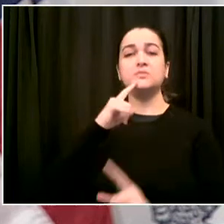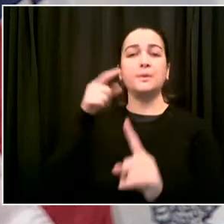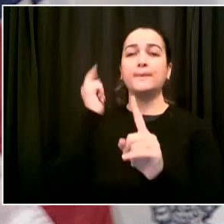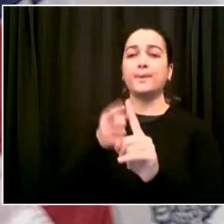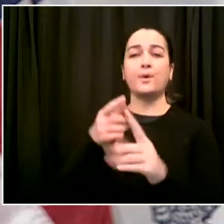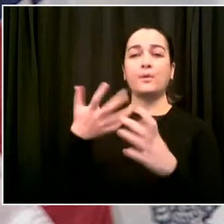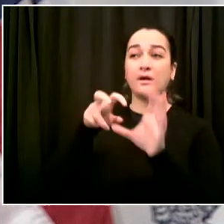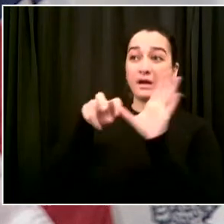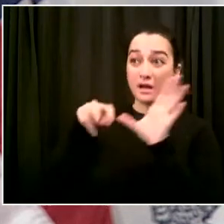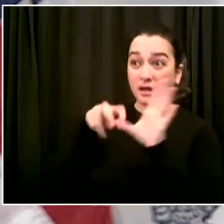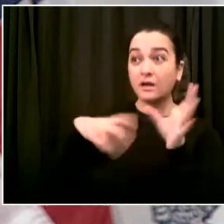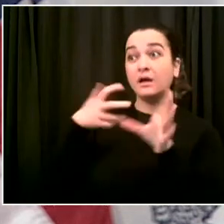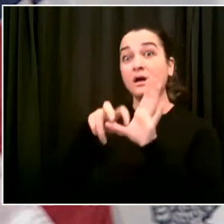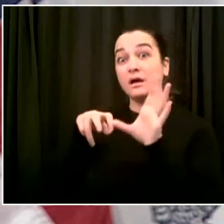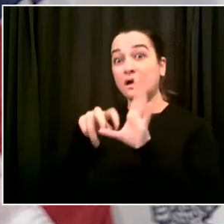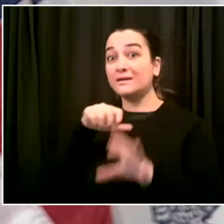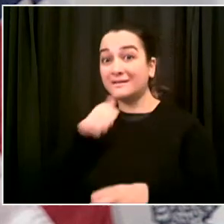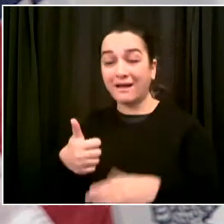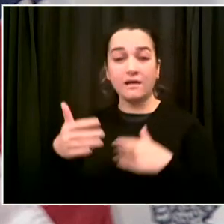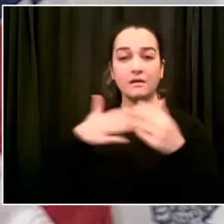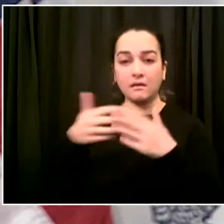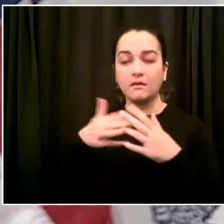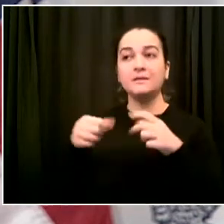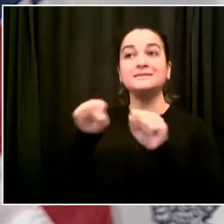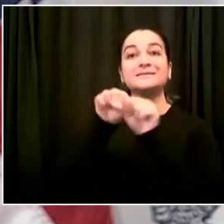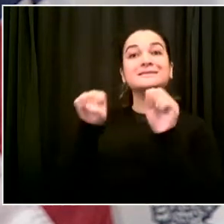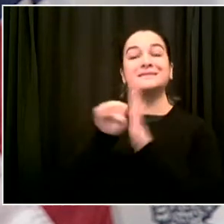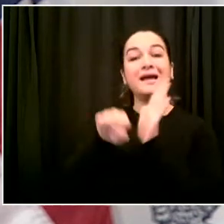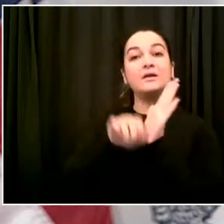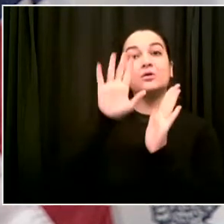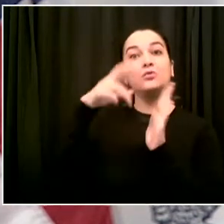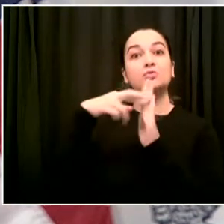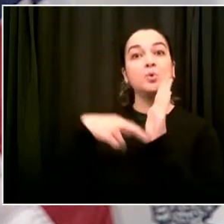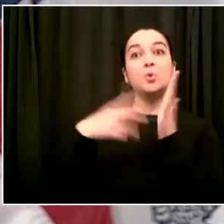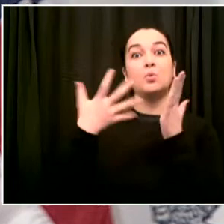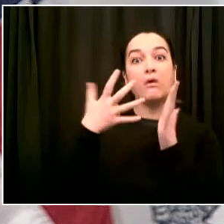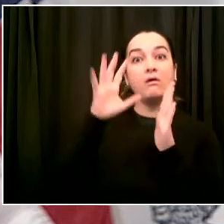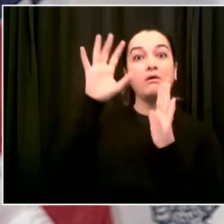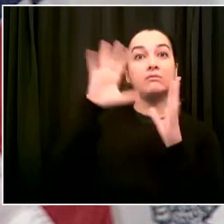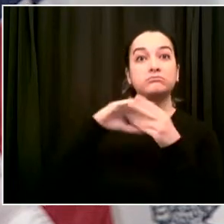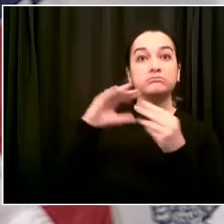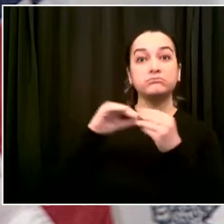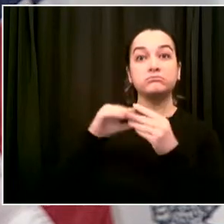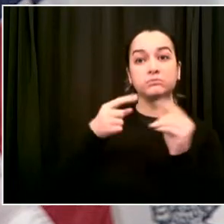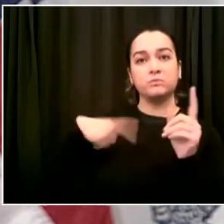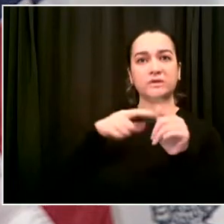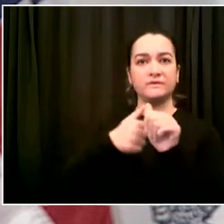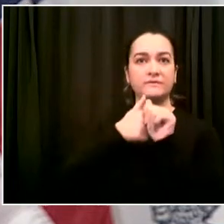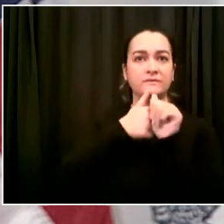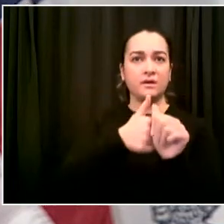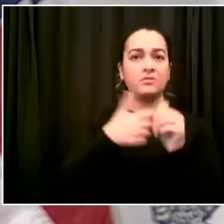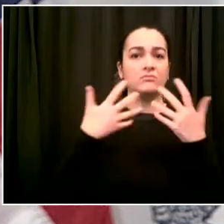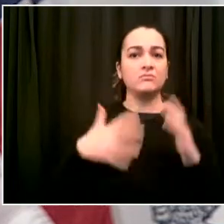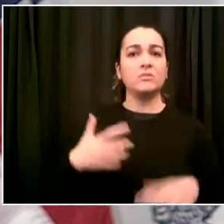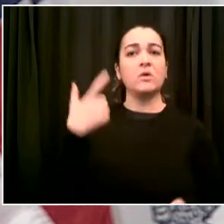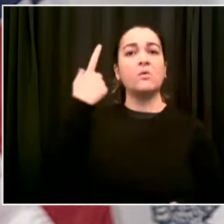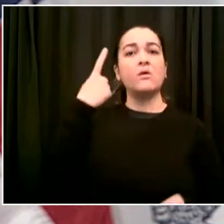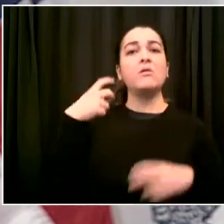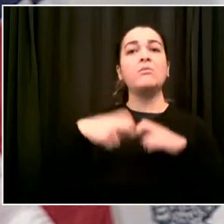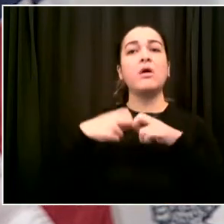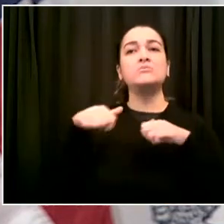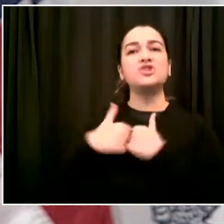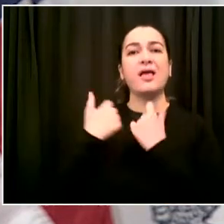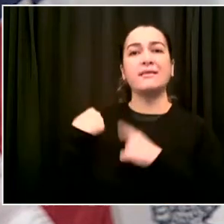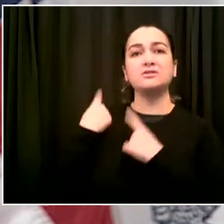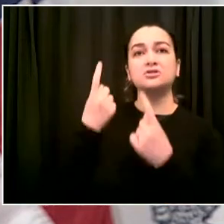Trump ignoring Dr. Fauci and ignoring all of the other key medical leaders and health